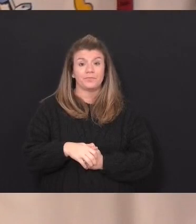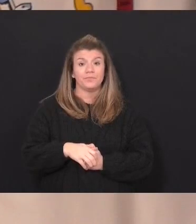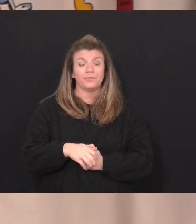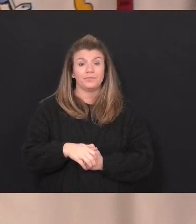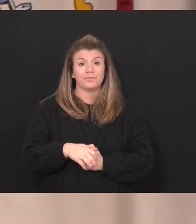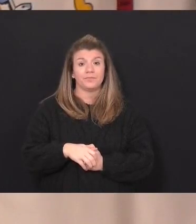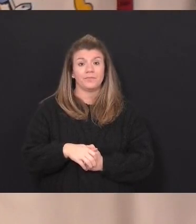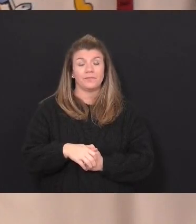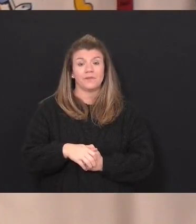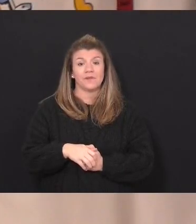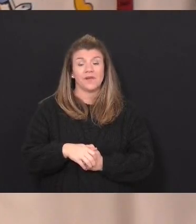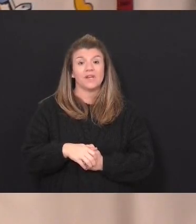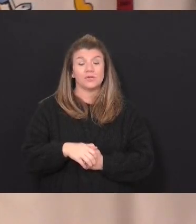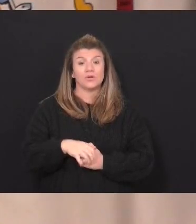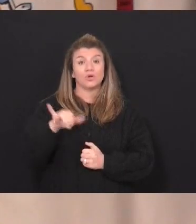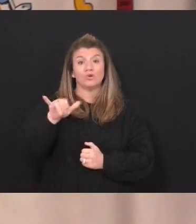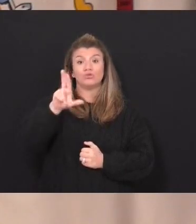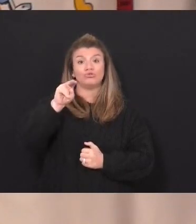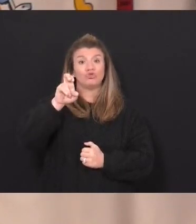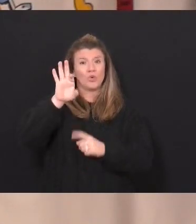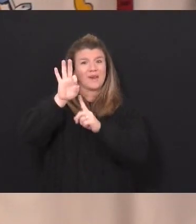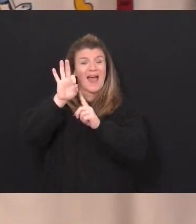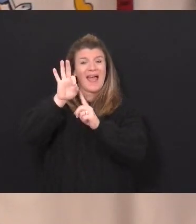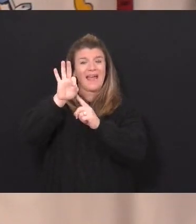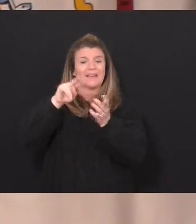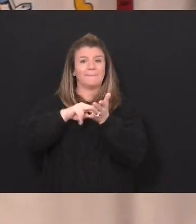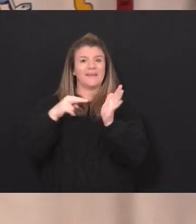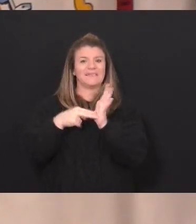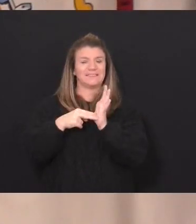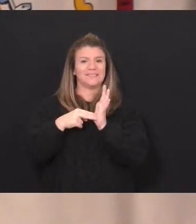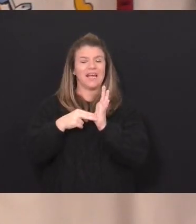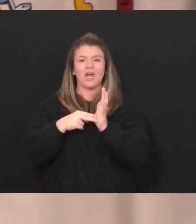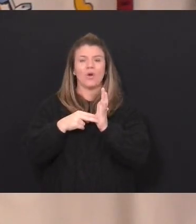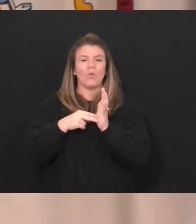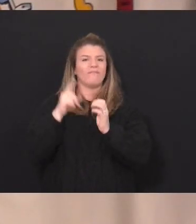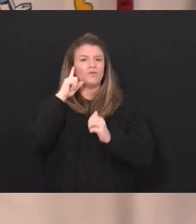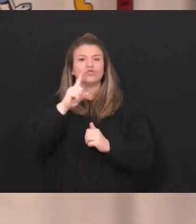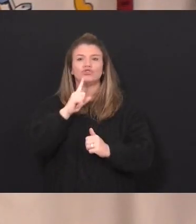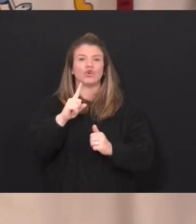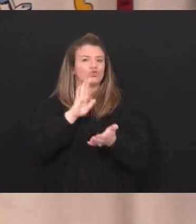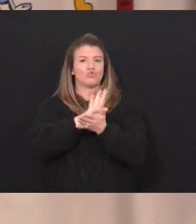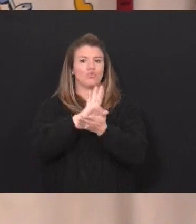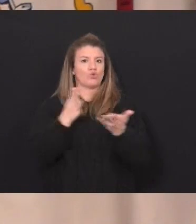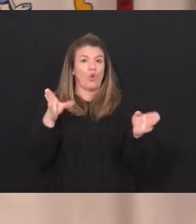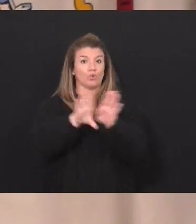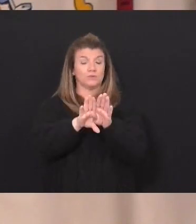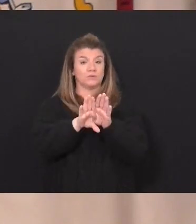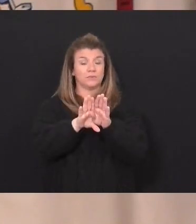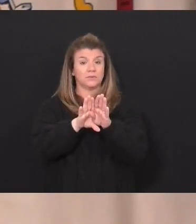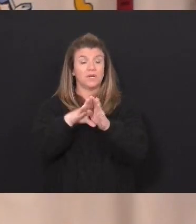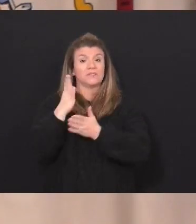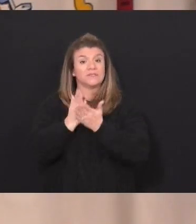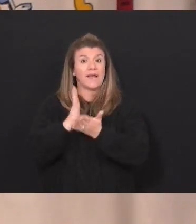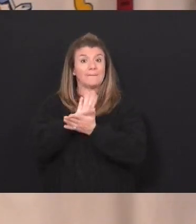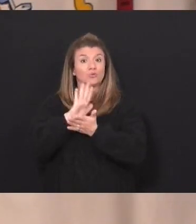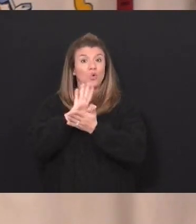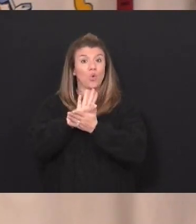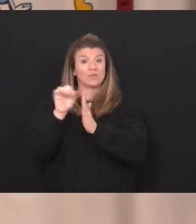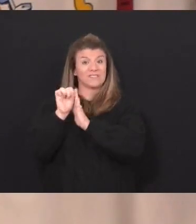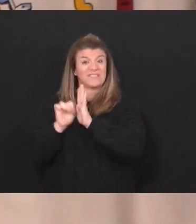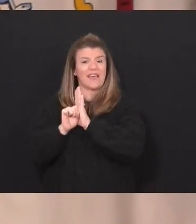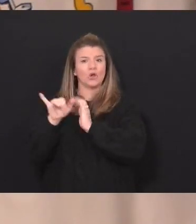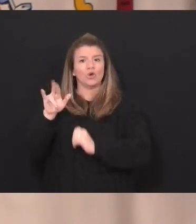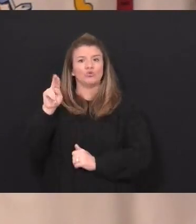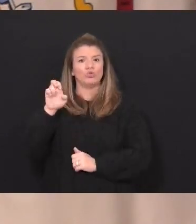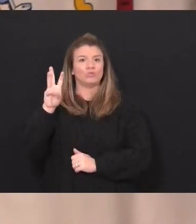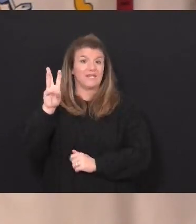that ensures us that some of the schools, their last day is June the 6th, and some of the schools are out earlier, you